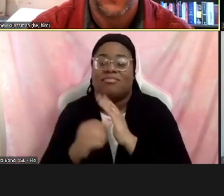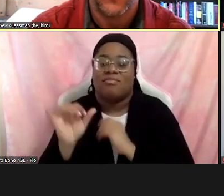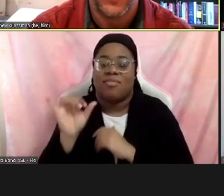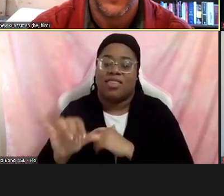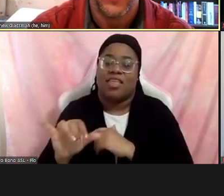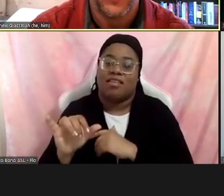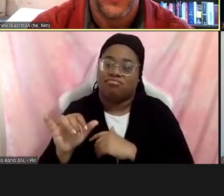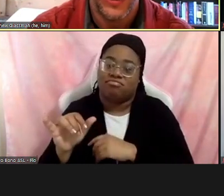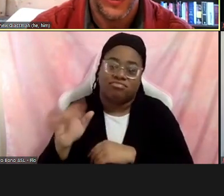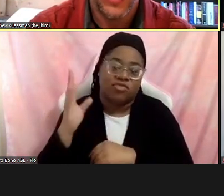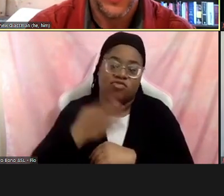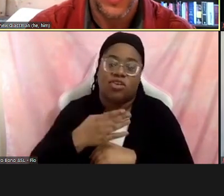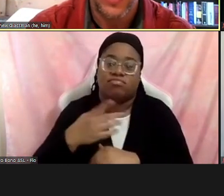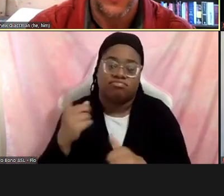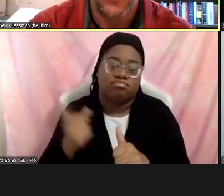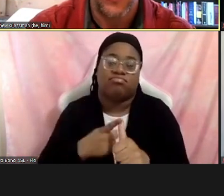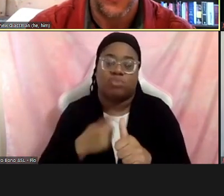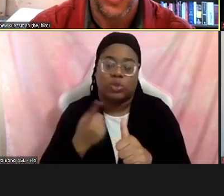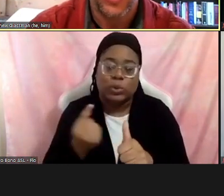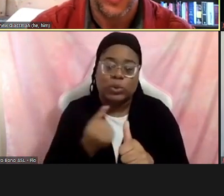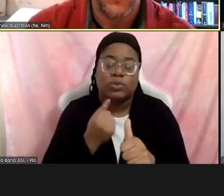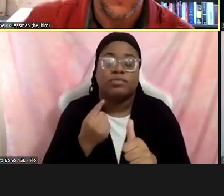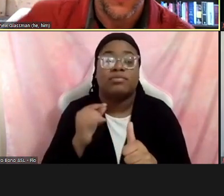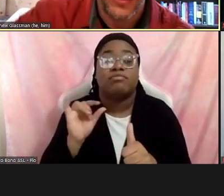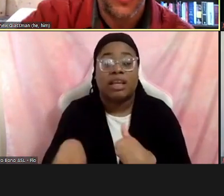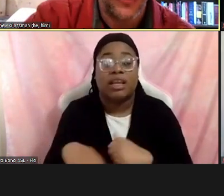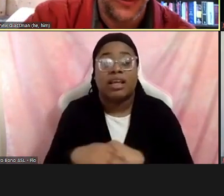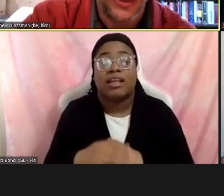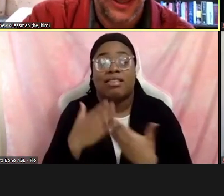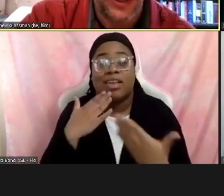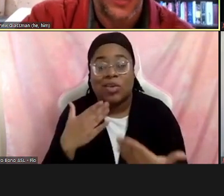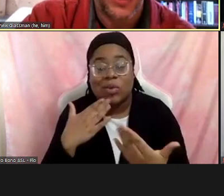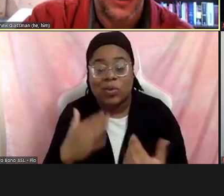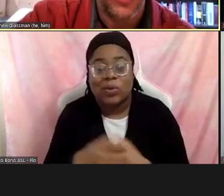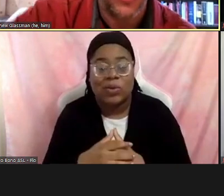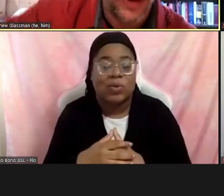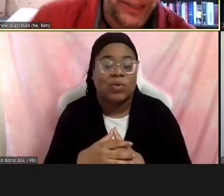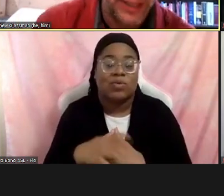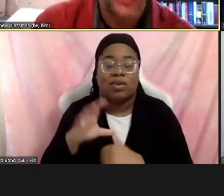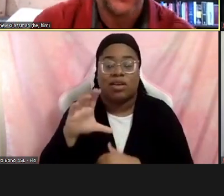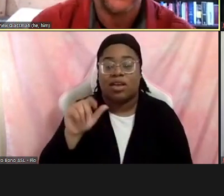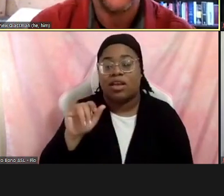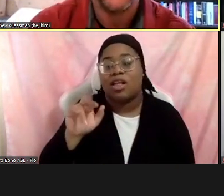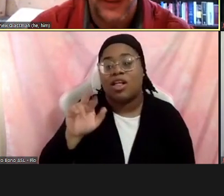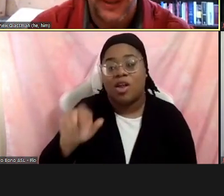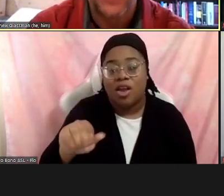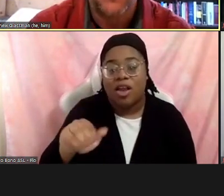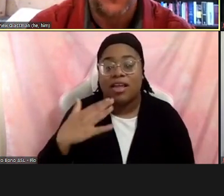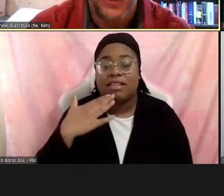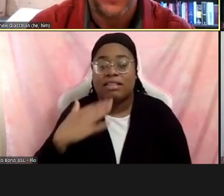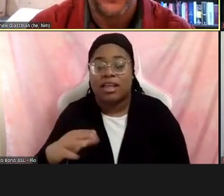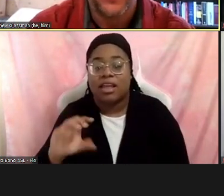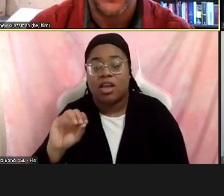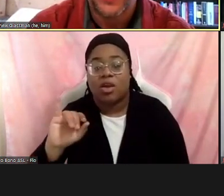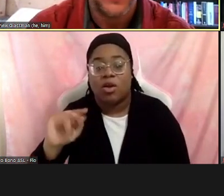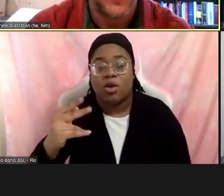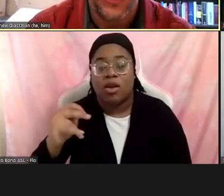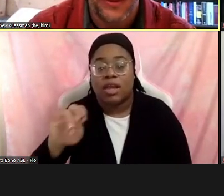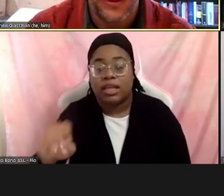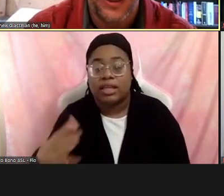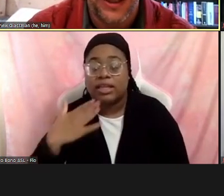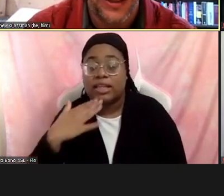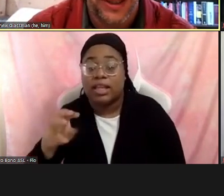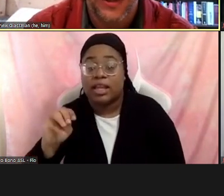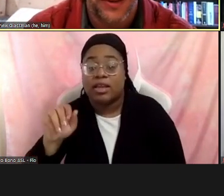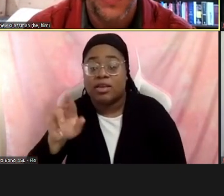the forefront. So thank you. Thank you, Clara. Thank you, Oihane, Caroline, Marina, Nati, the